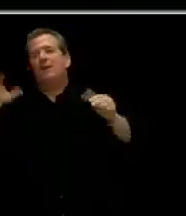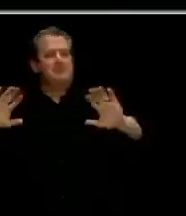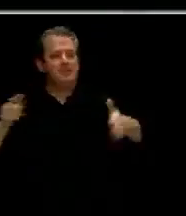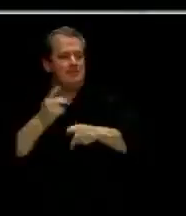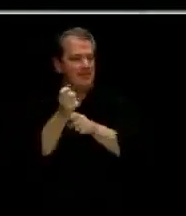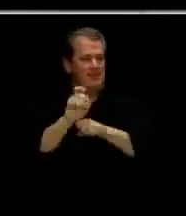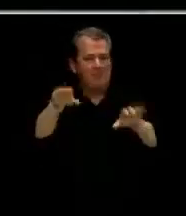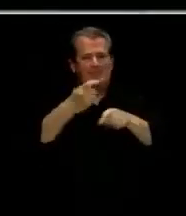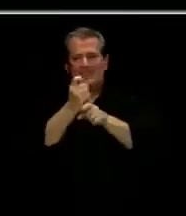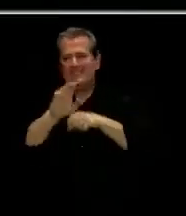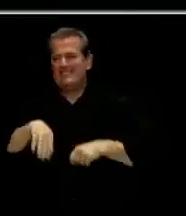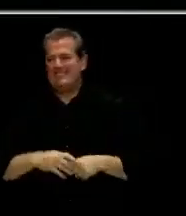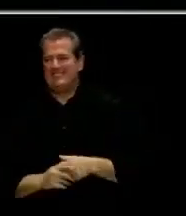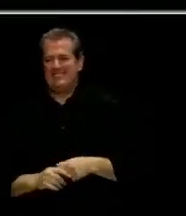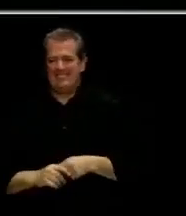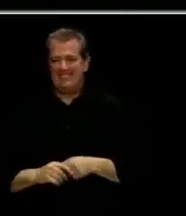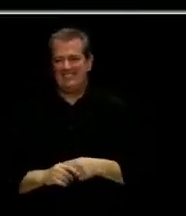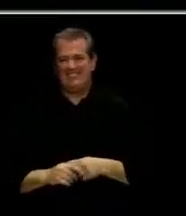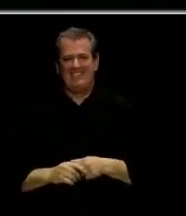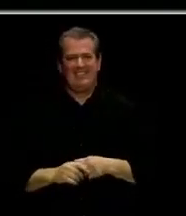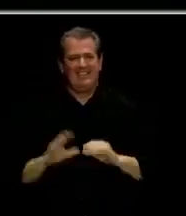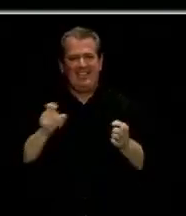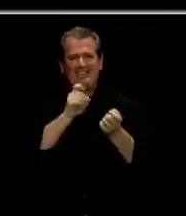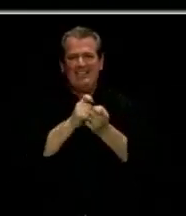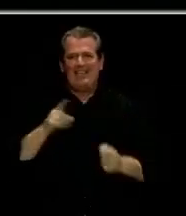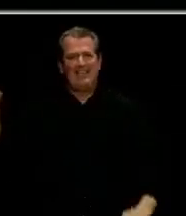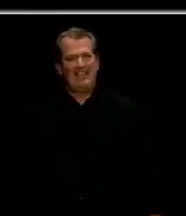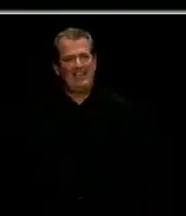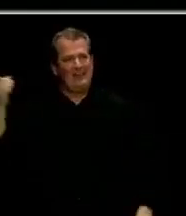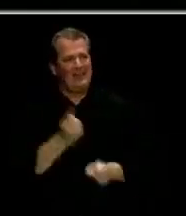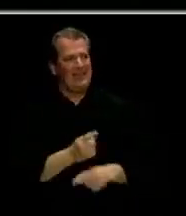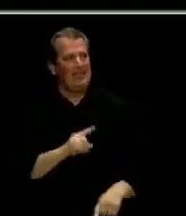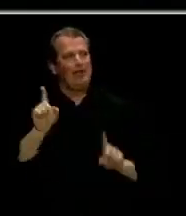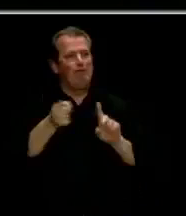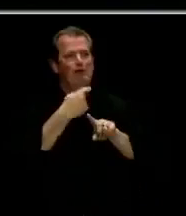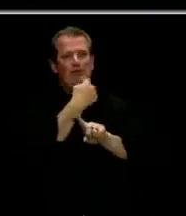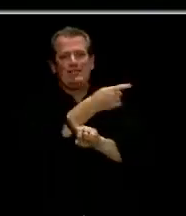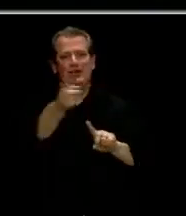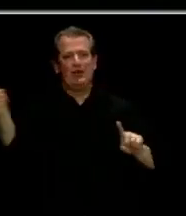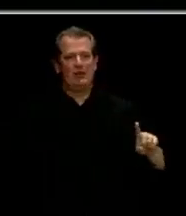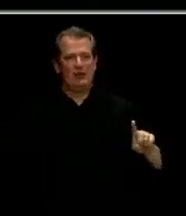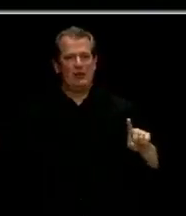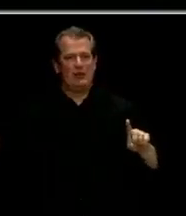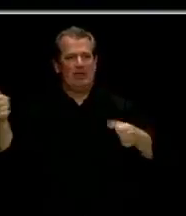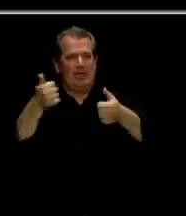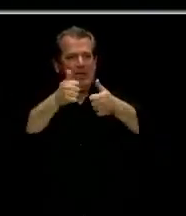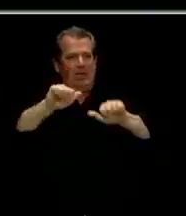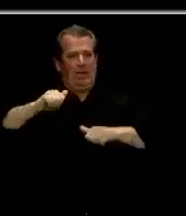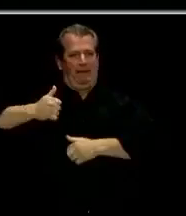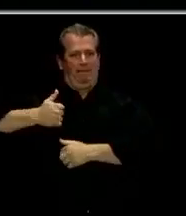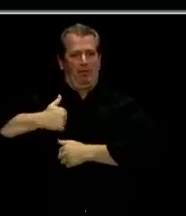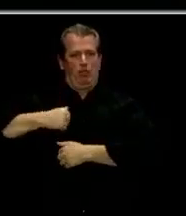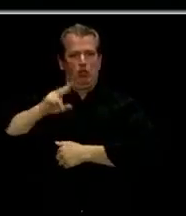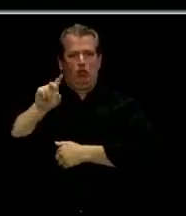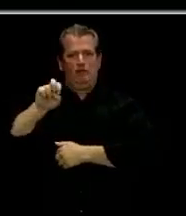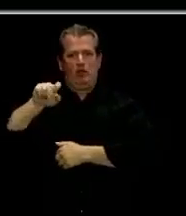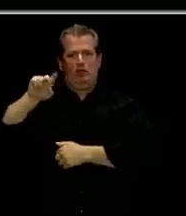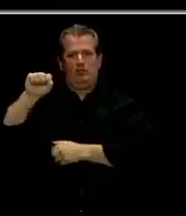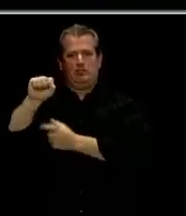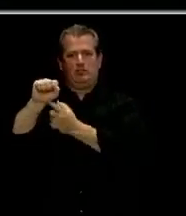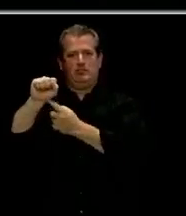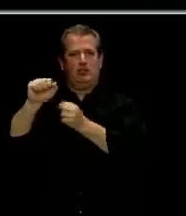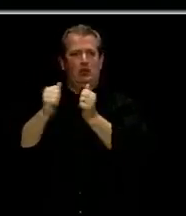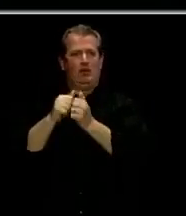Sorry. There you go. Exactly. So my first thing I want to say before I talk about veterans in our great state, our veterans with disabilities, there's